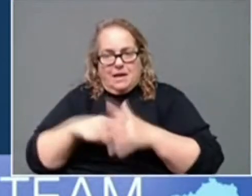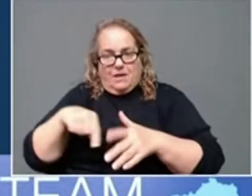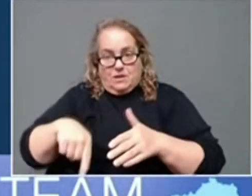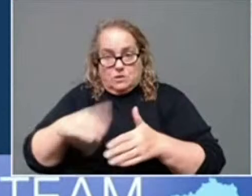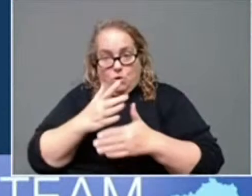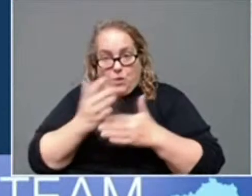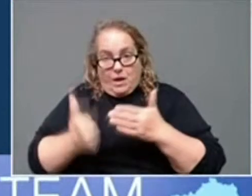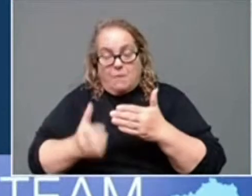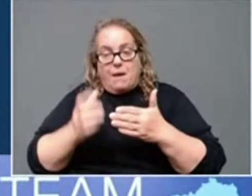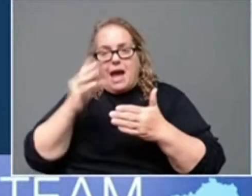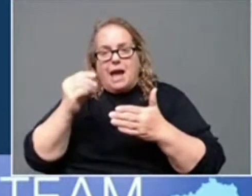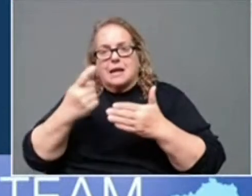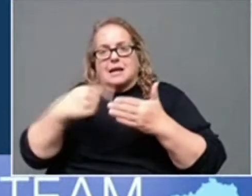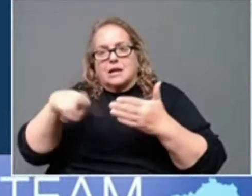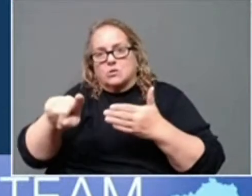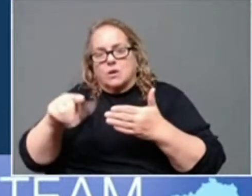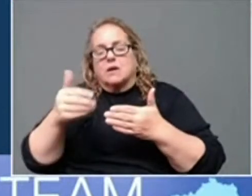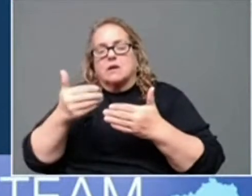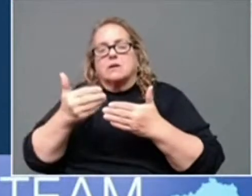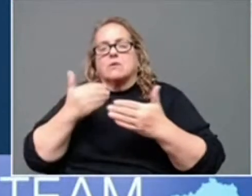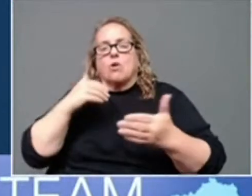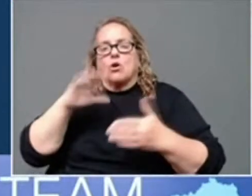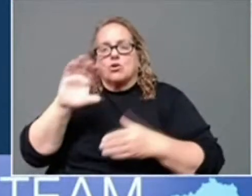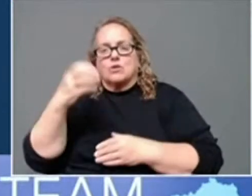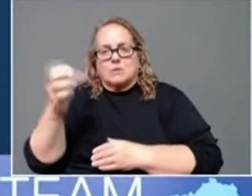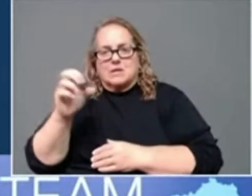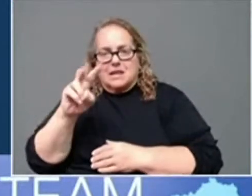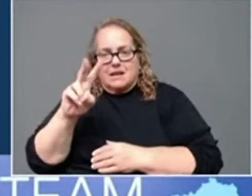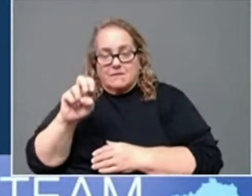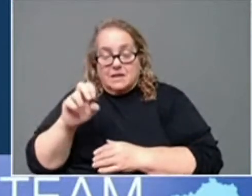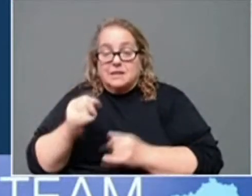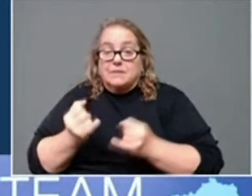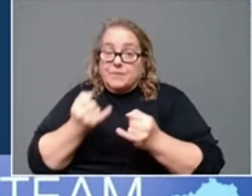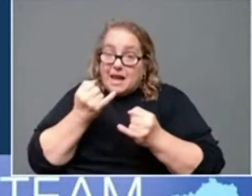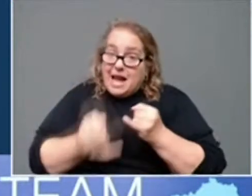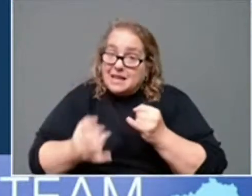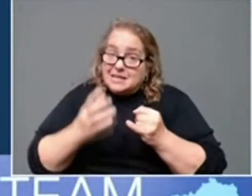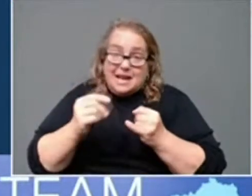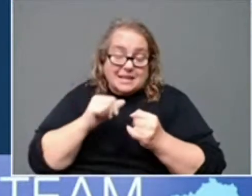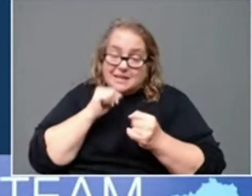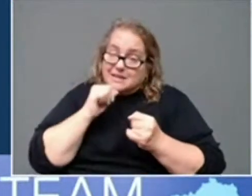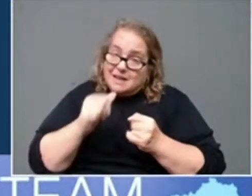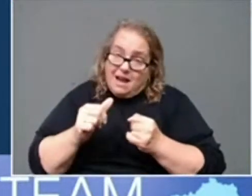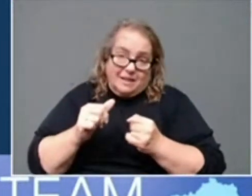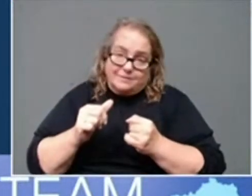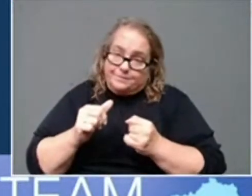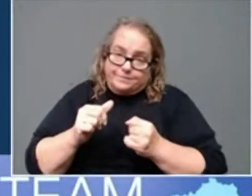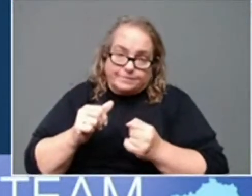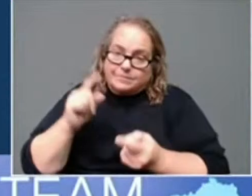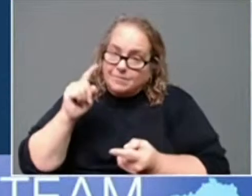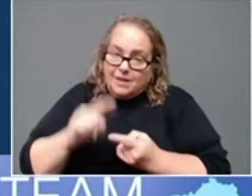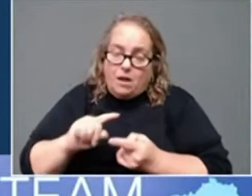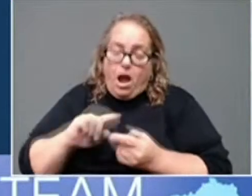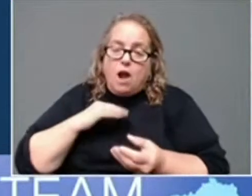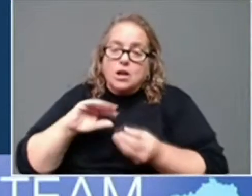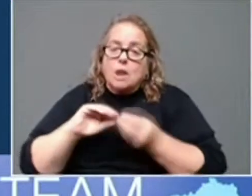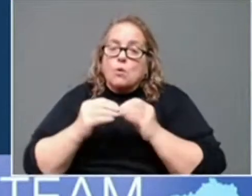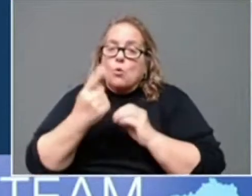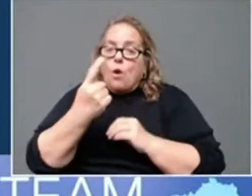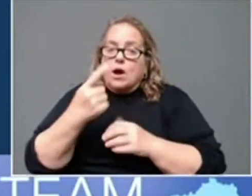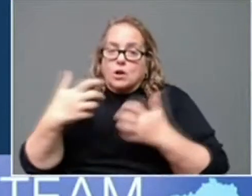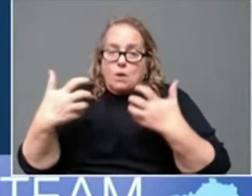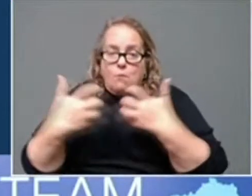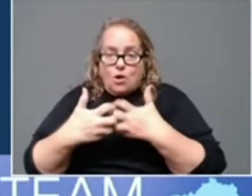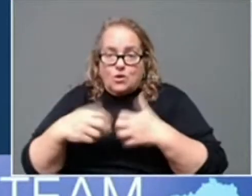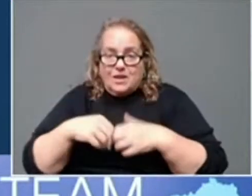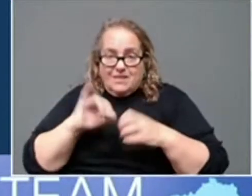Eve. Last, but certainly not least, I want to thank our #1 partner in this effort, who I know can't wait to